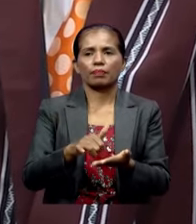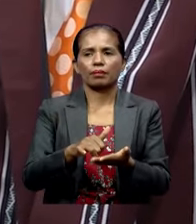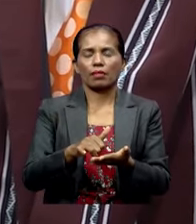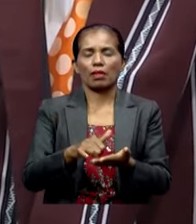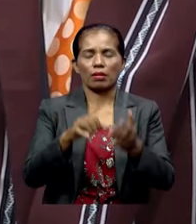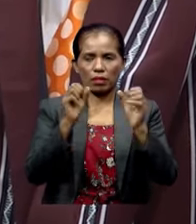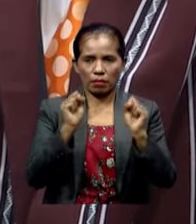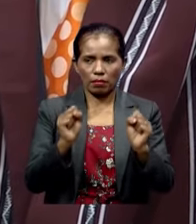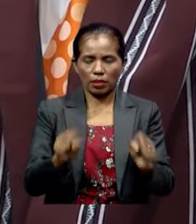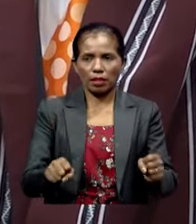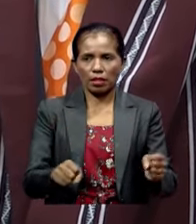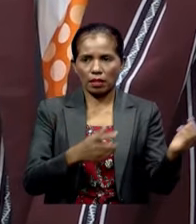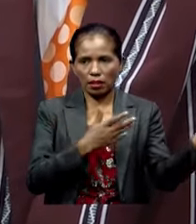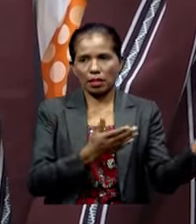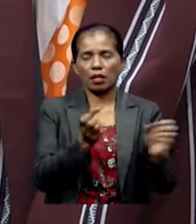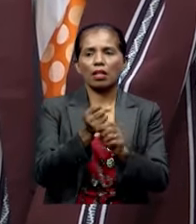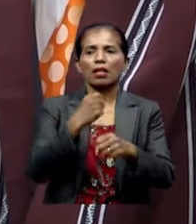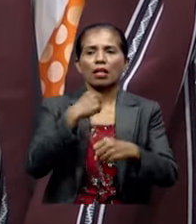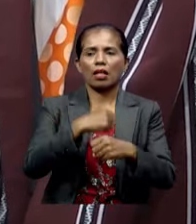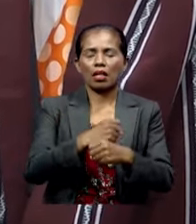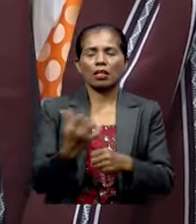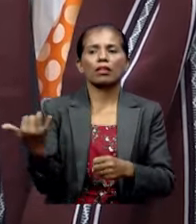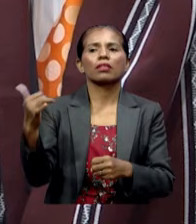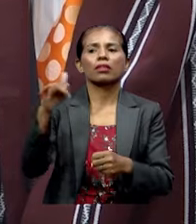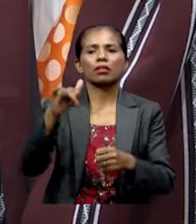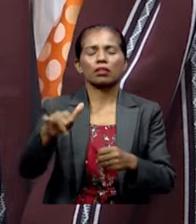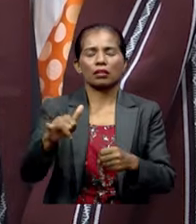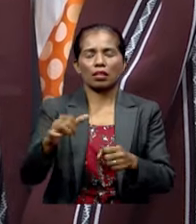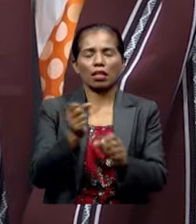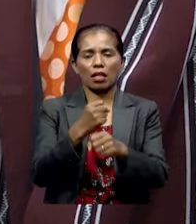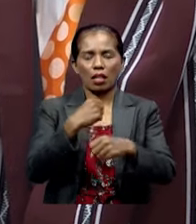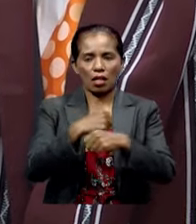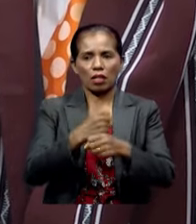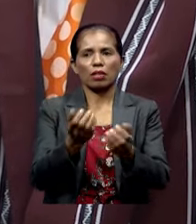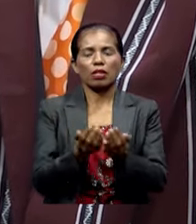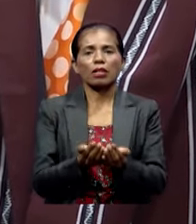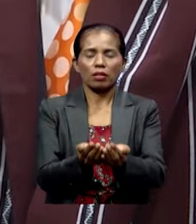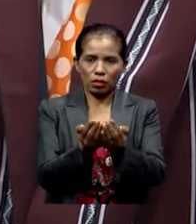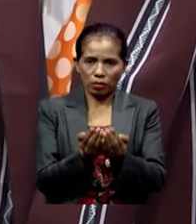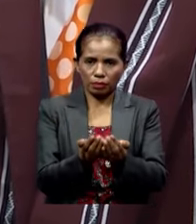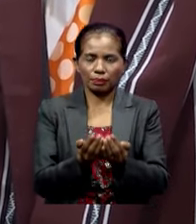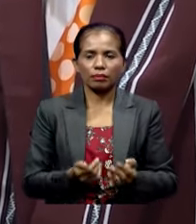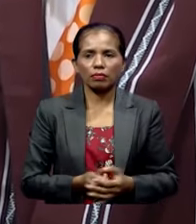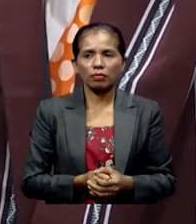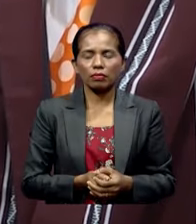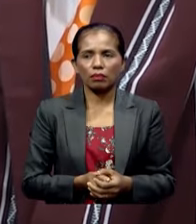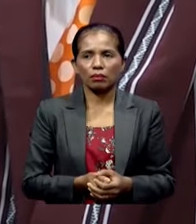Rodi, Halo Sirnia Fábrica, Rodi,